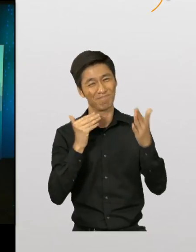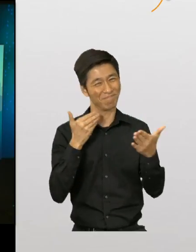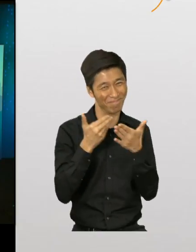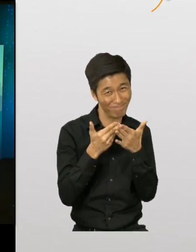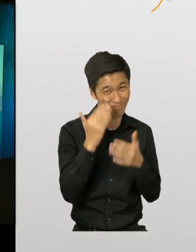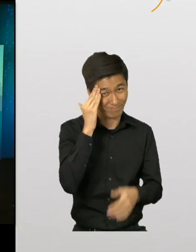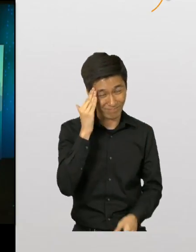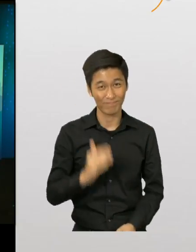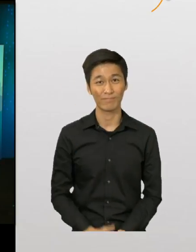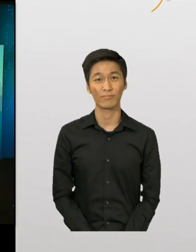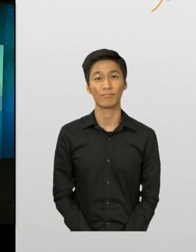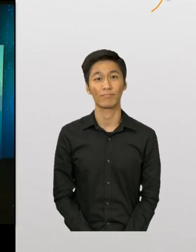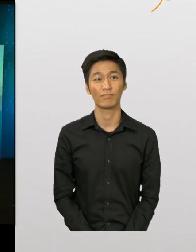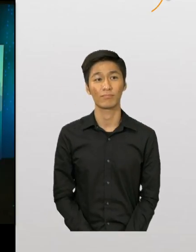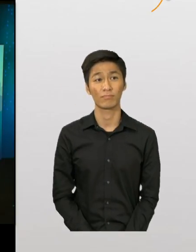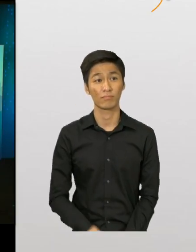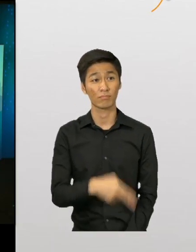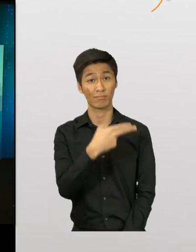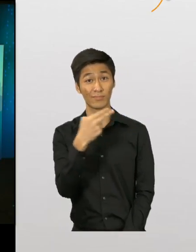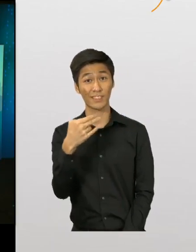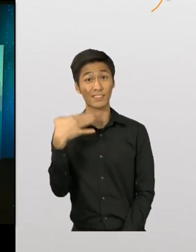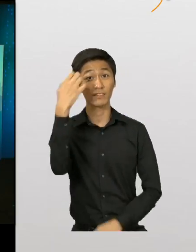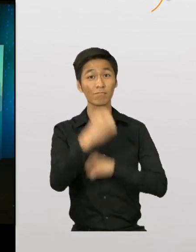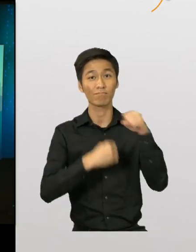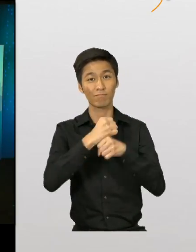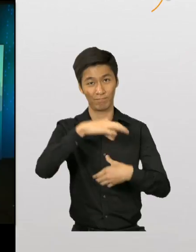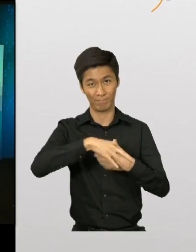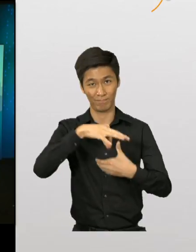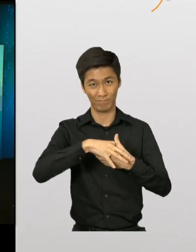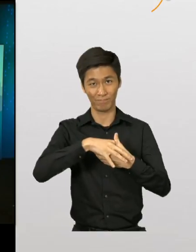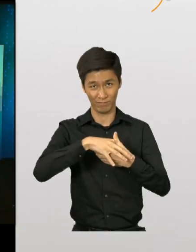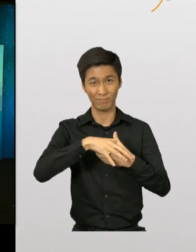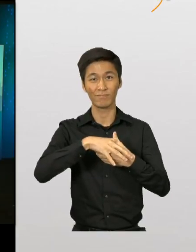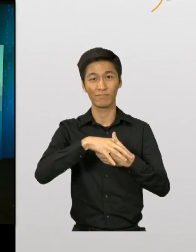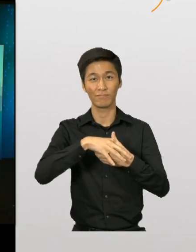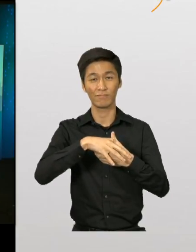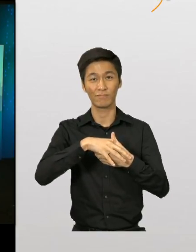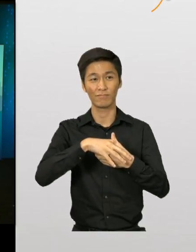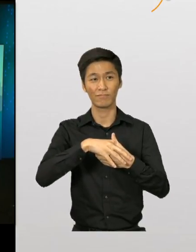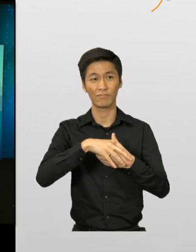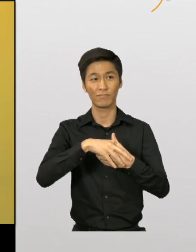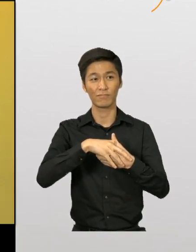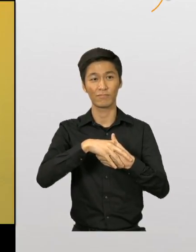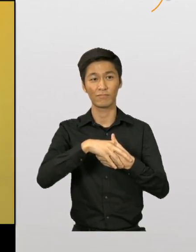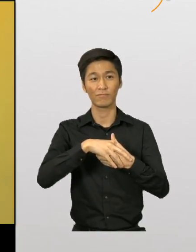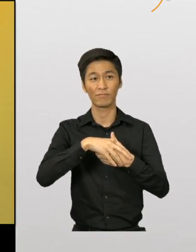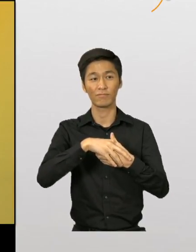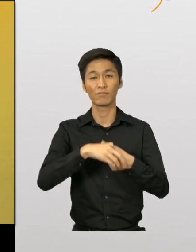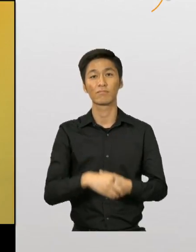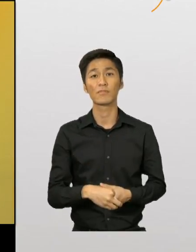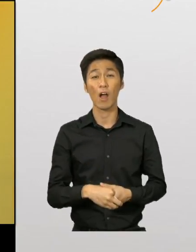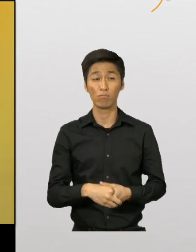Indonesia will hold elections next year. They've just decided on the presidential